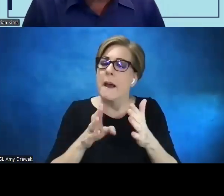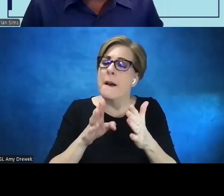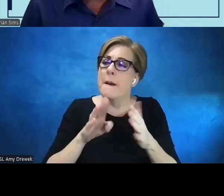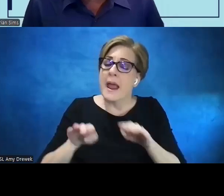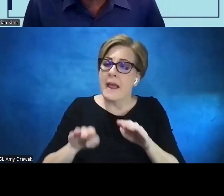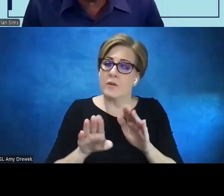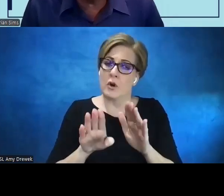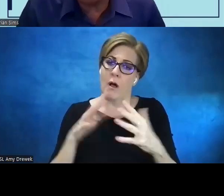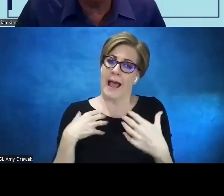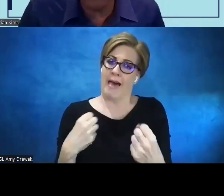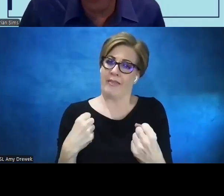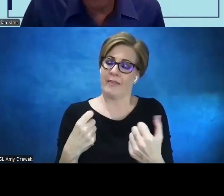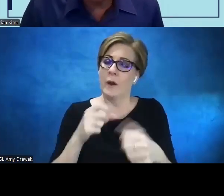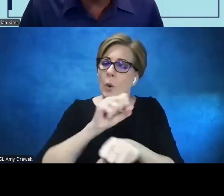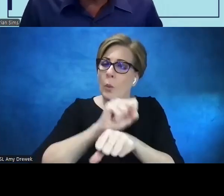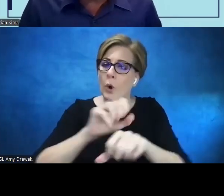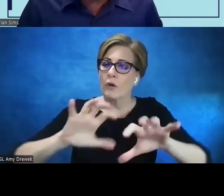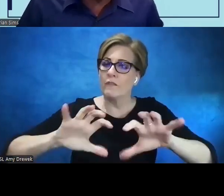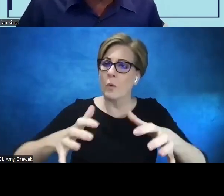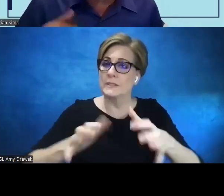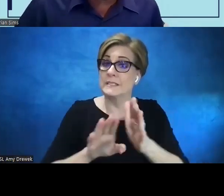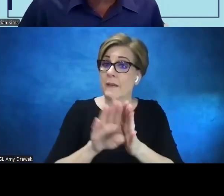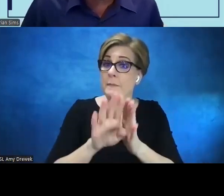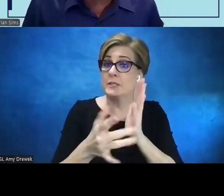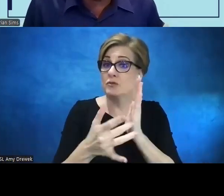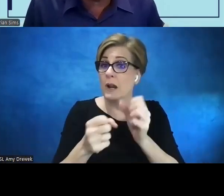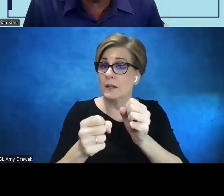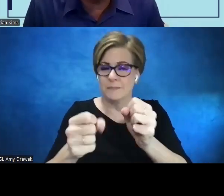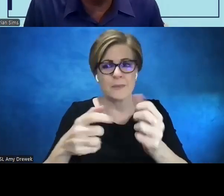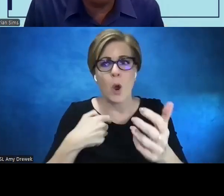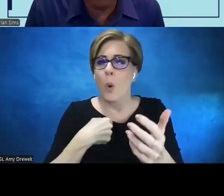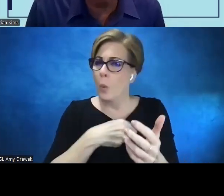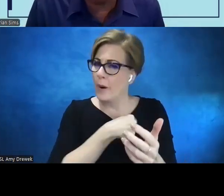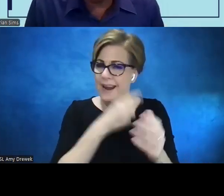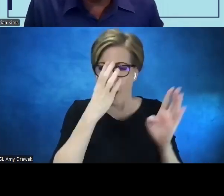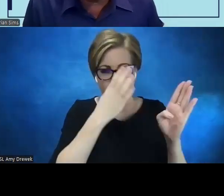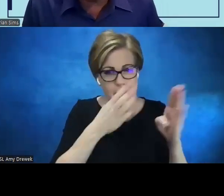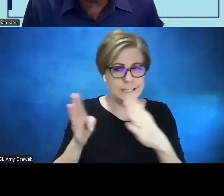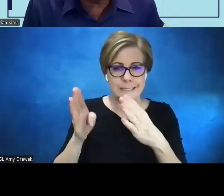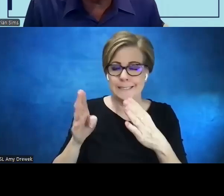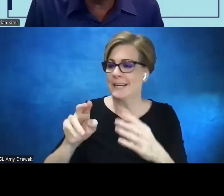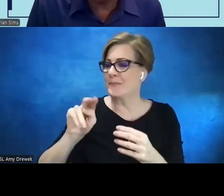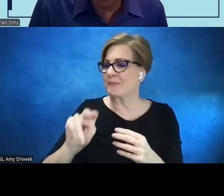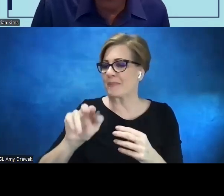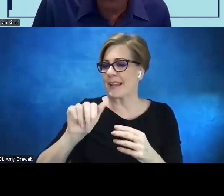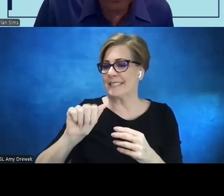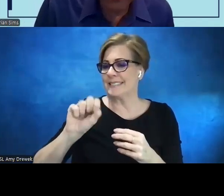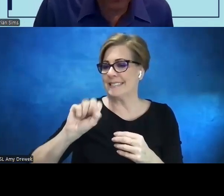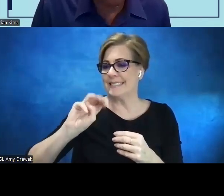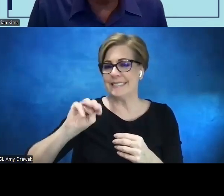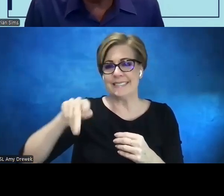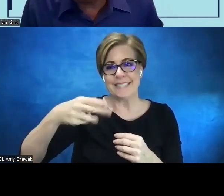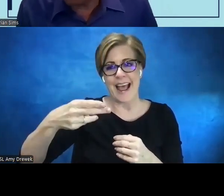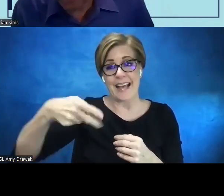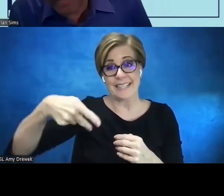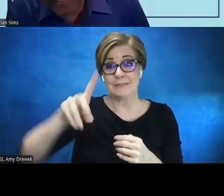strategies. And what you'll see in this jam today is that it is heavy on the NASPID side because we have a number of our NASPID colleagues that are